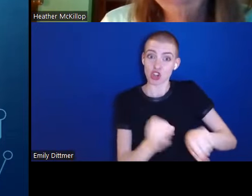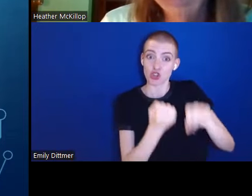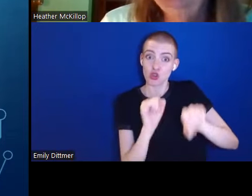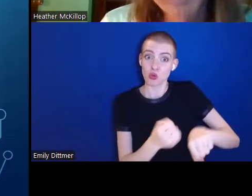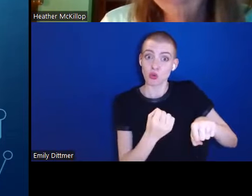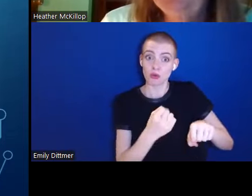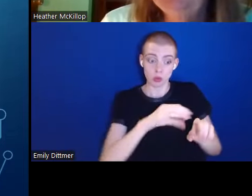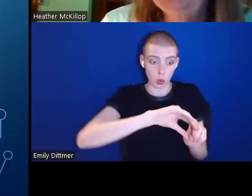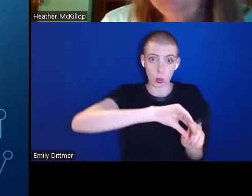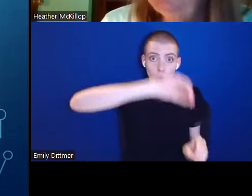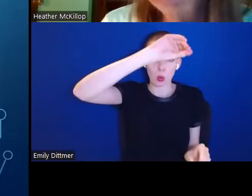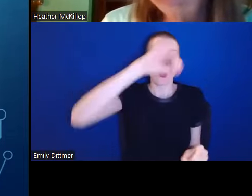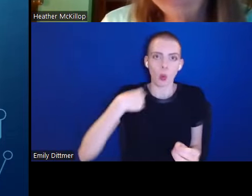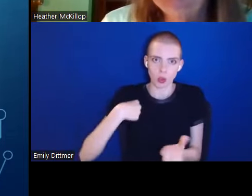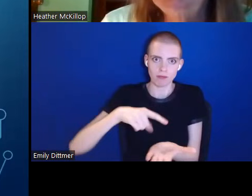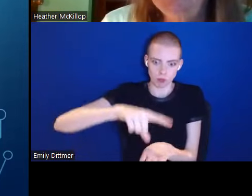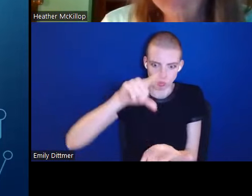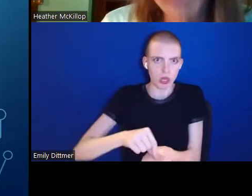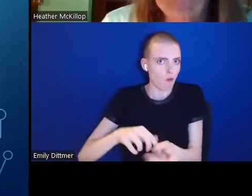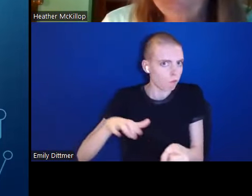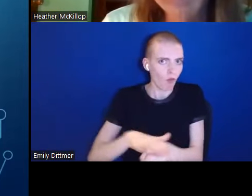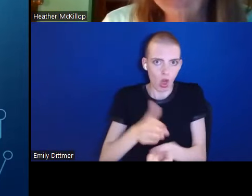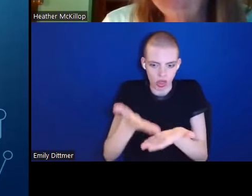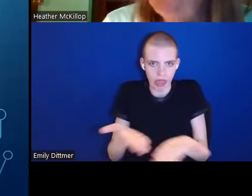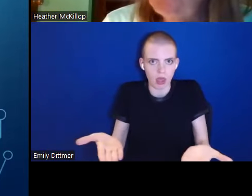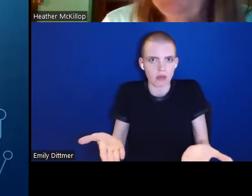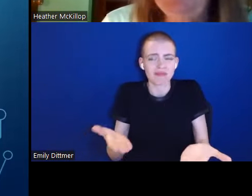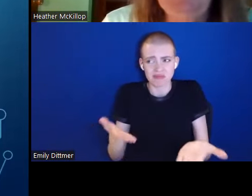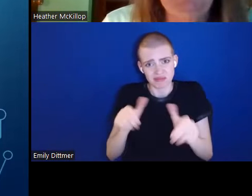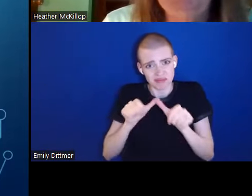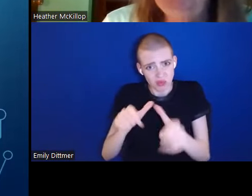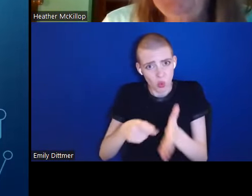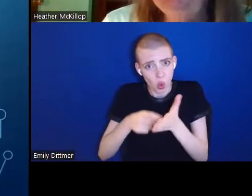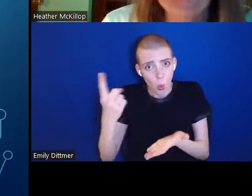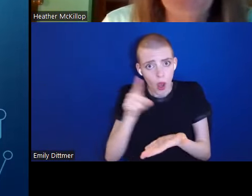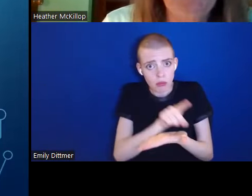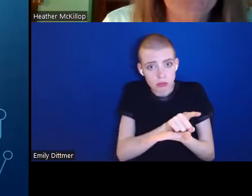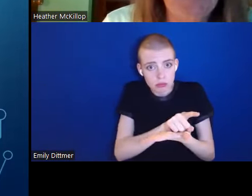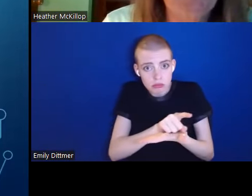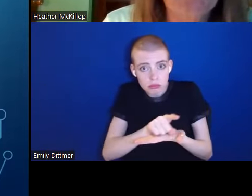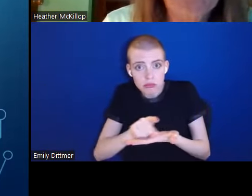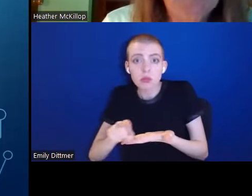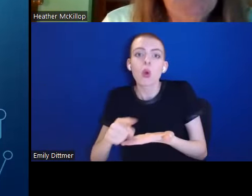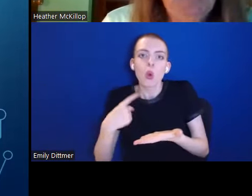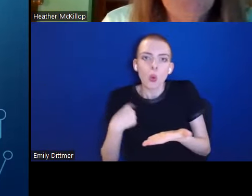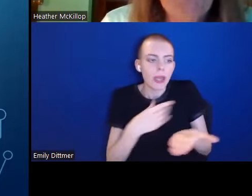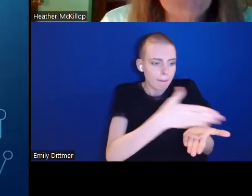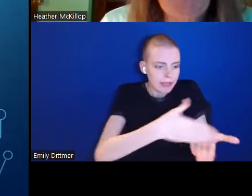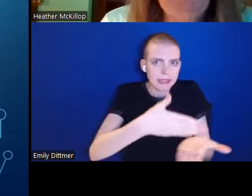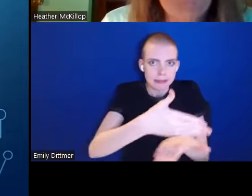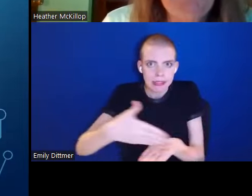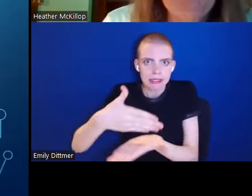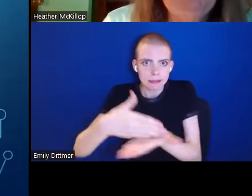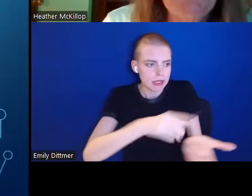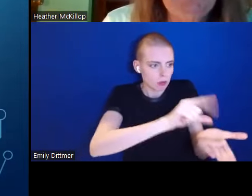solid. It took a full week to print it in pieces and put it together.